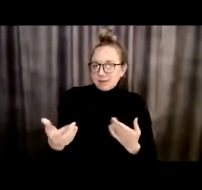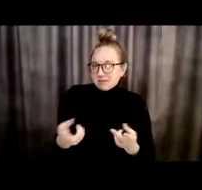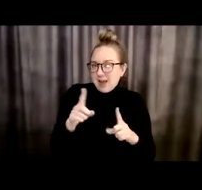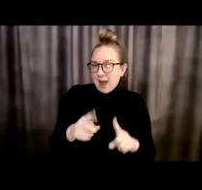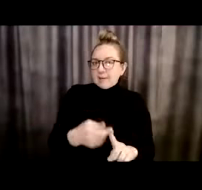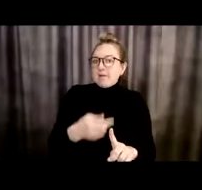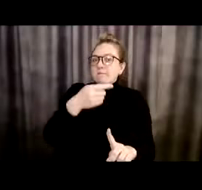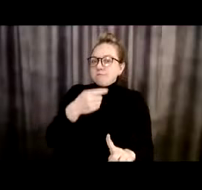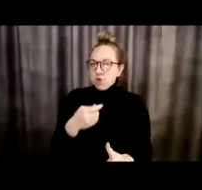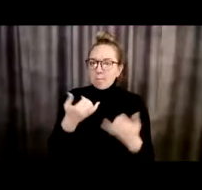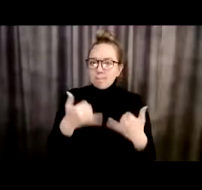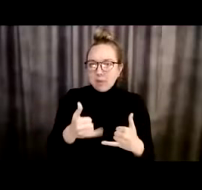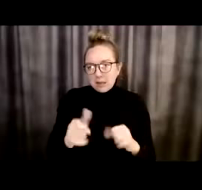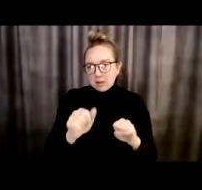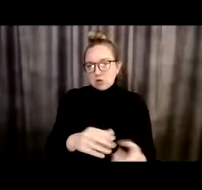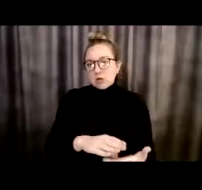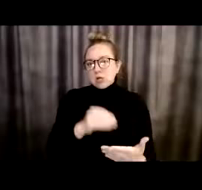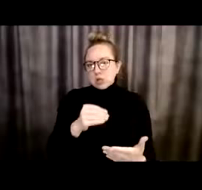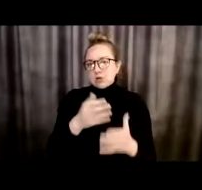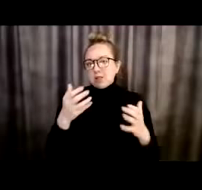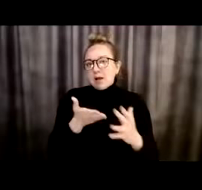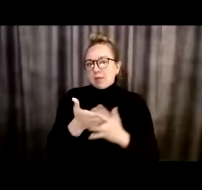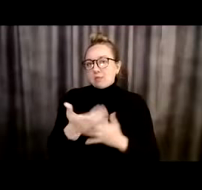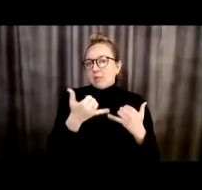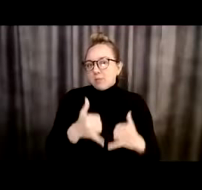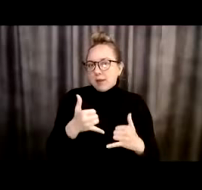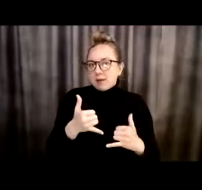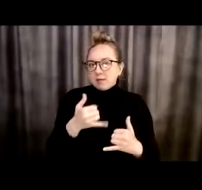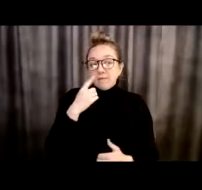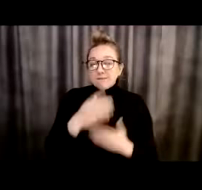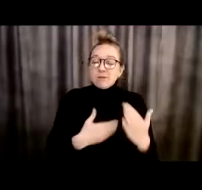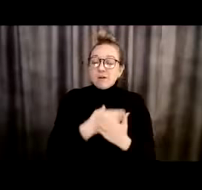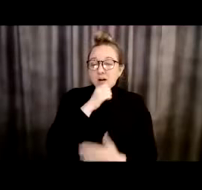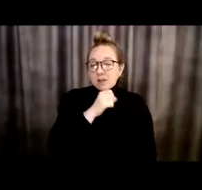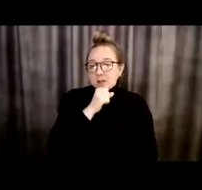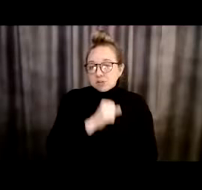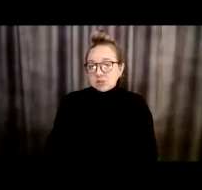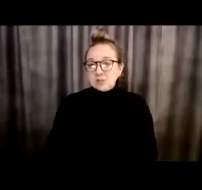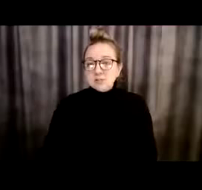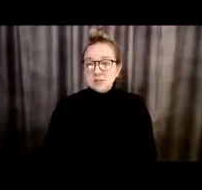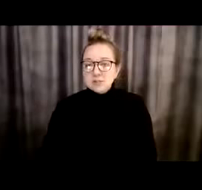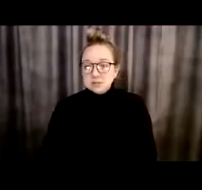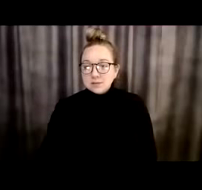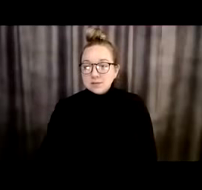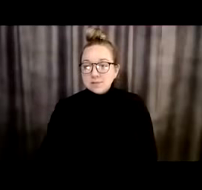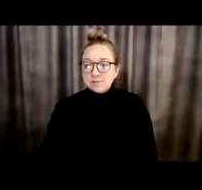I love it. And as Mary Louise says, it's so important for administrators to get